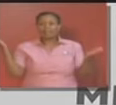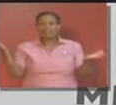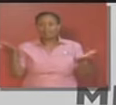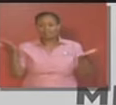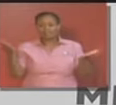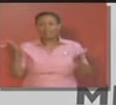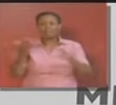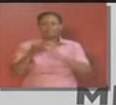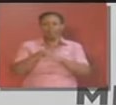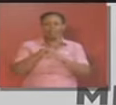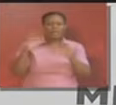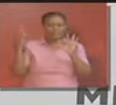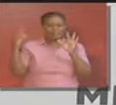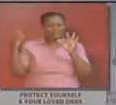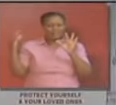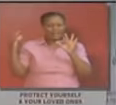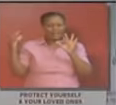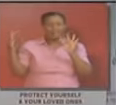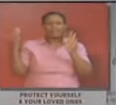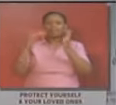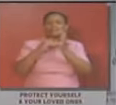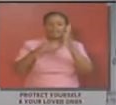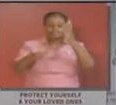We go to Dr. St. Bernard.